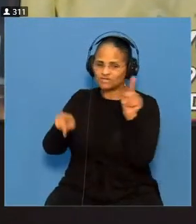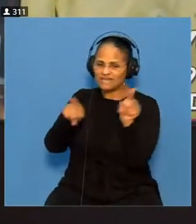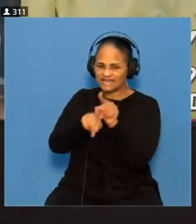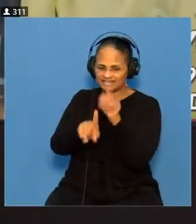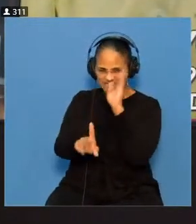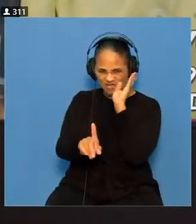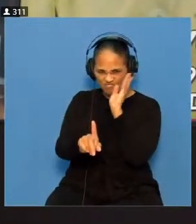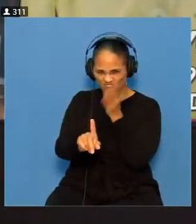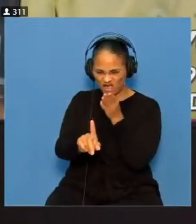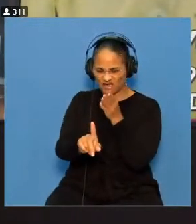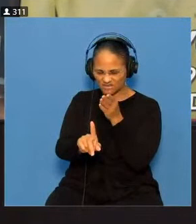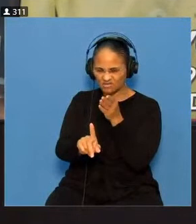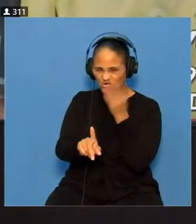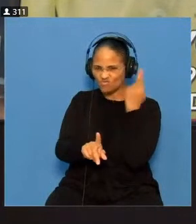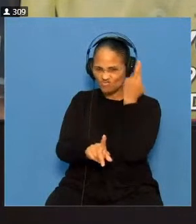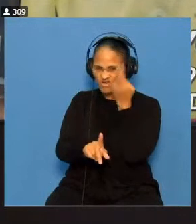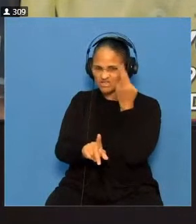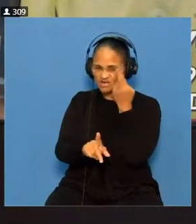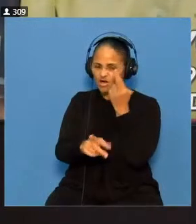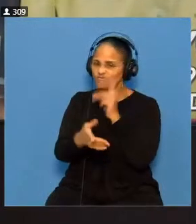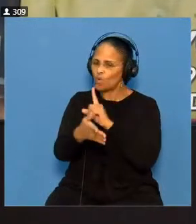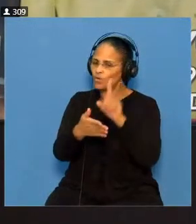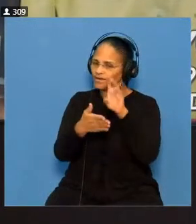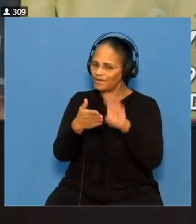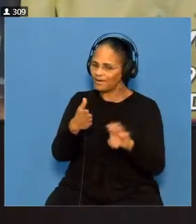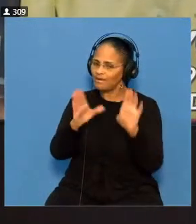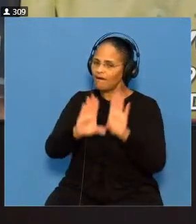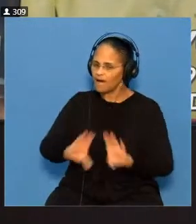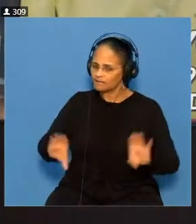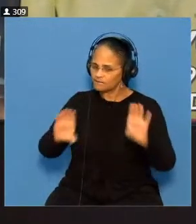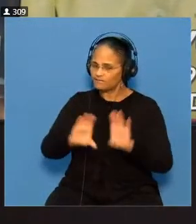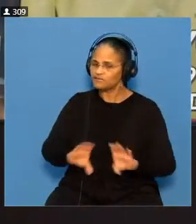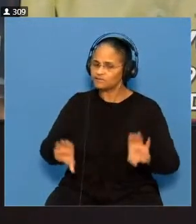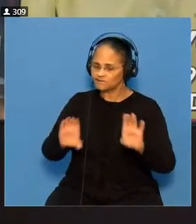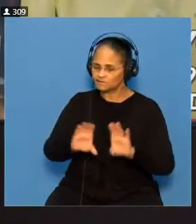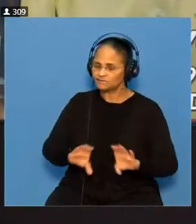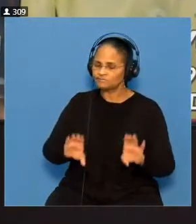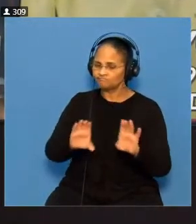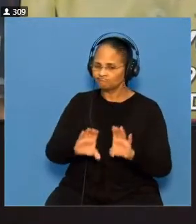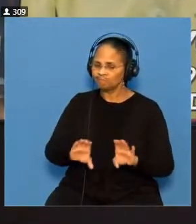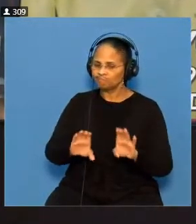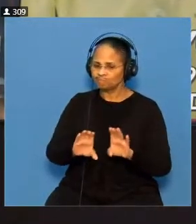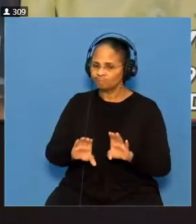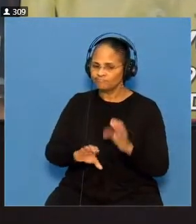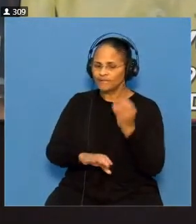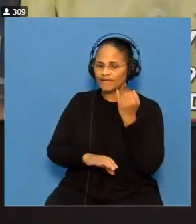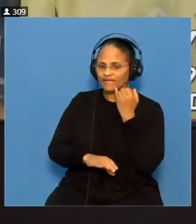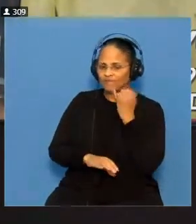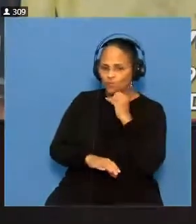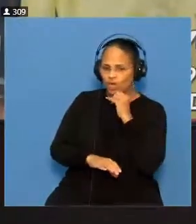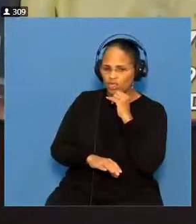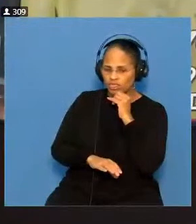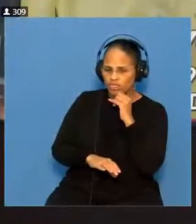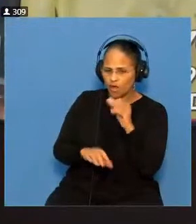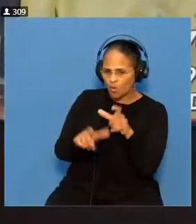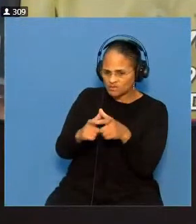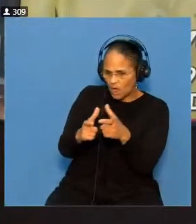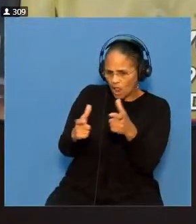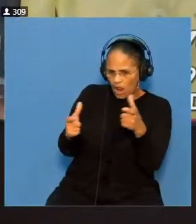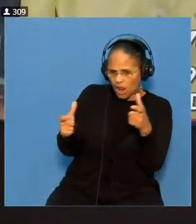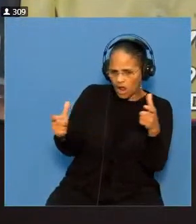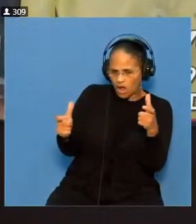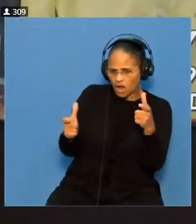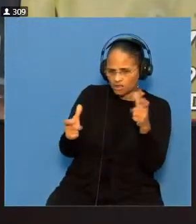direct result of a weekends of activities. And we weren't seeing large amounts of